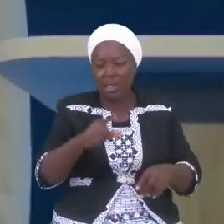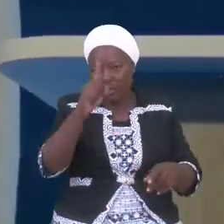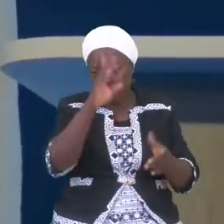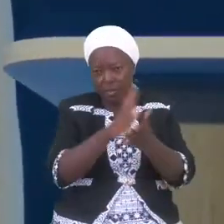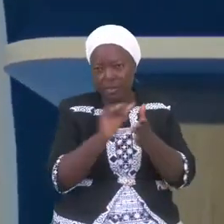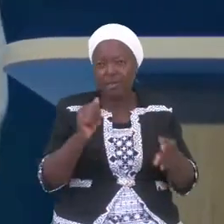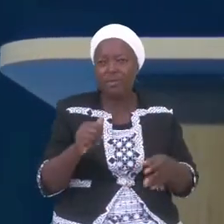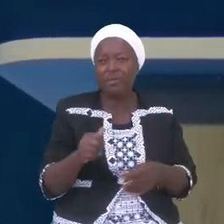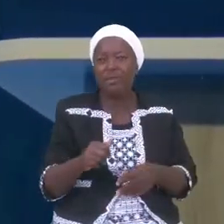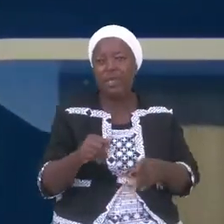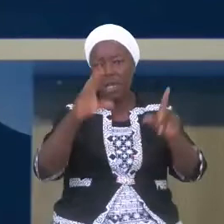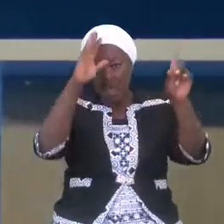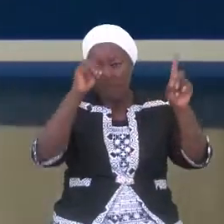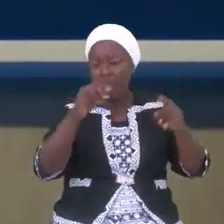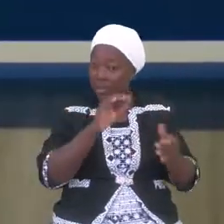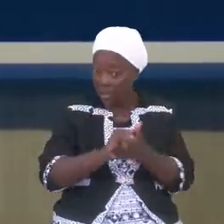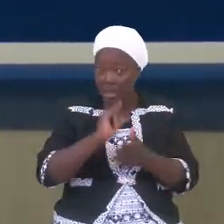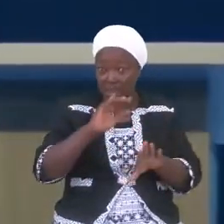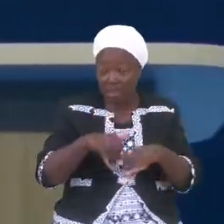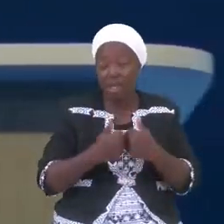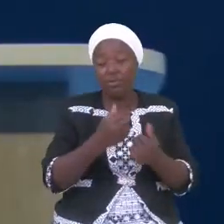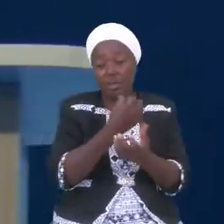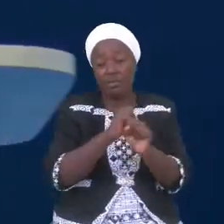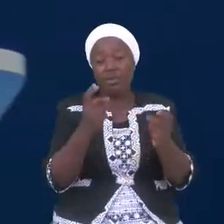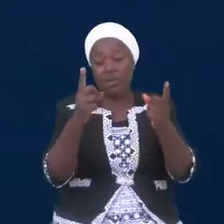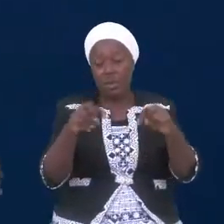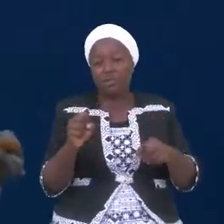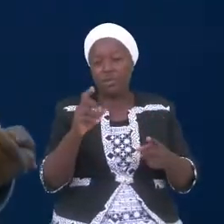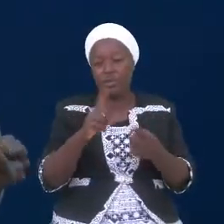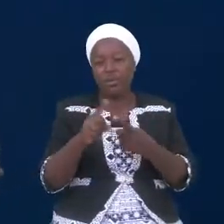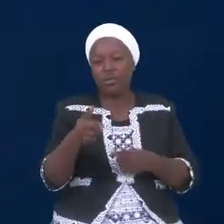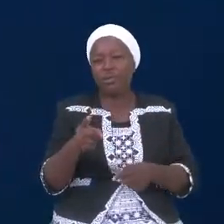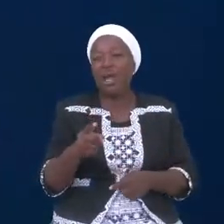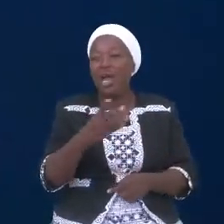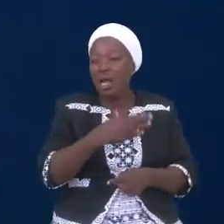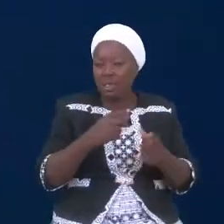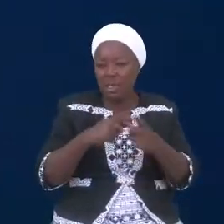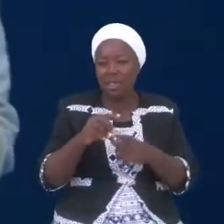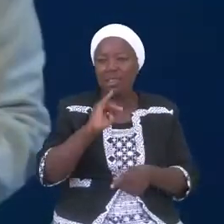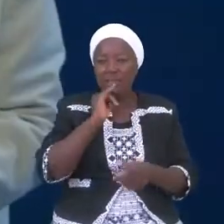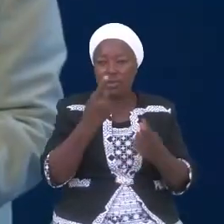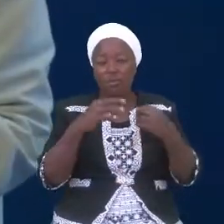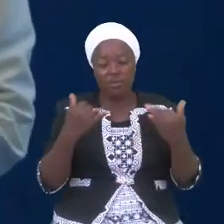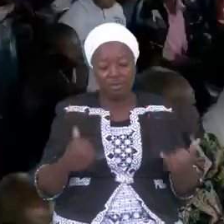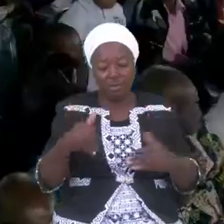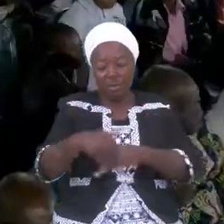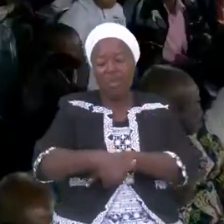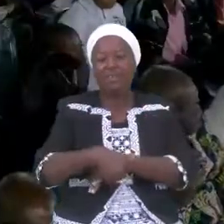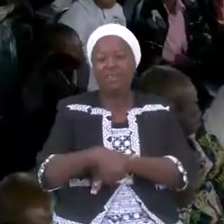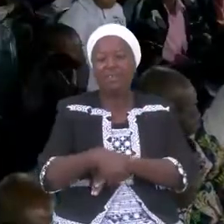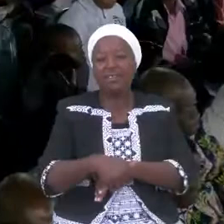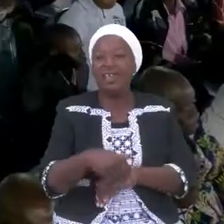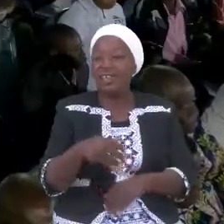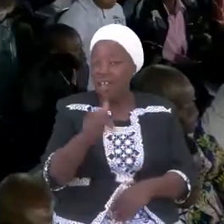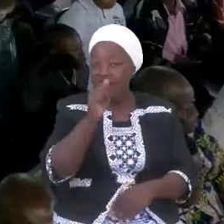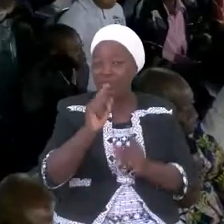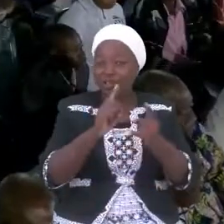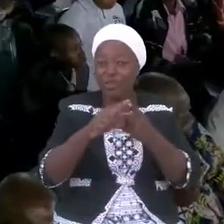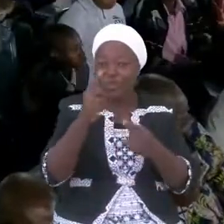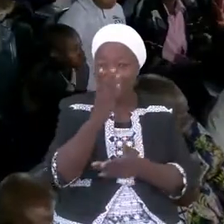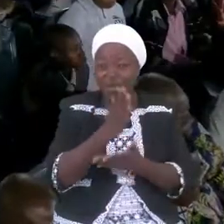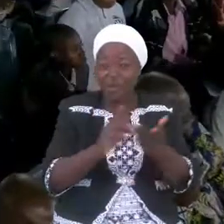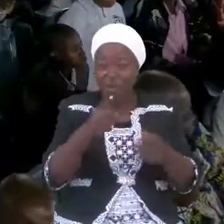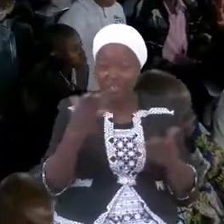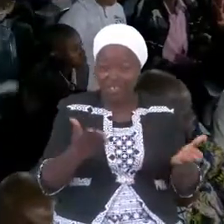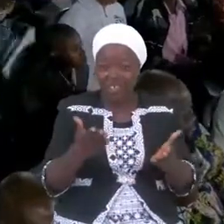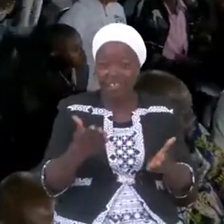him. That's how salvation comes to you. And it's coming tonight. Amen. I'm talking to somebody